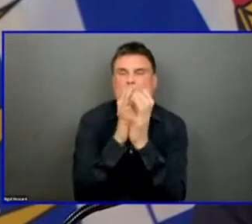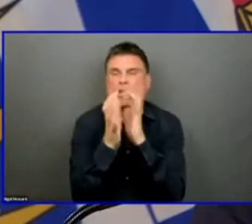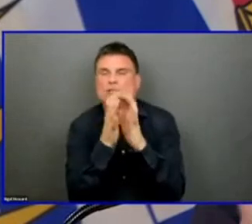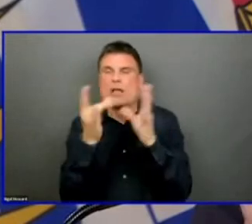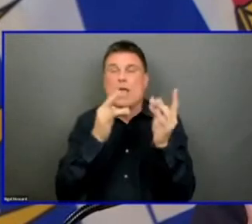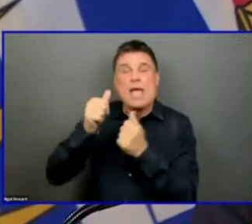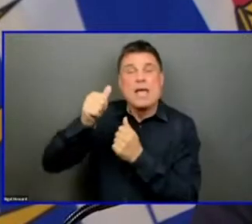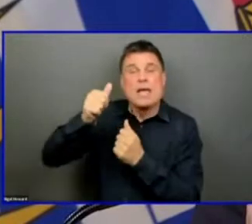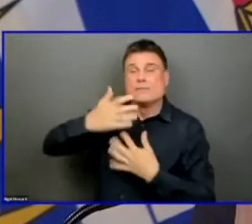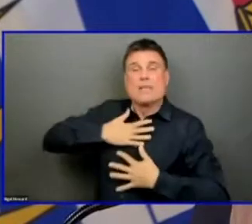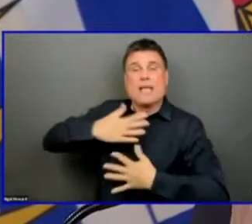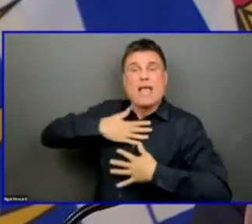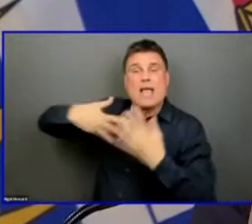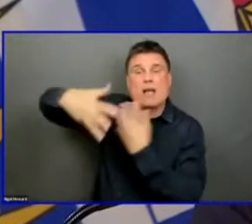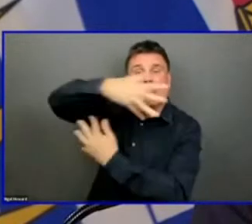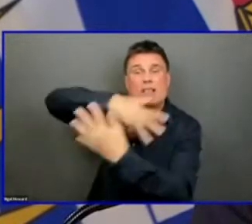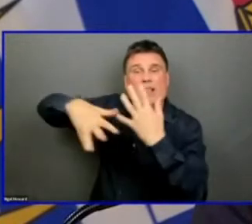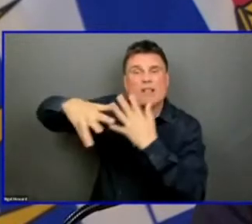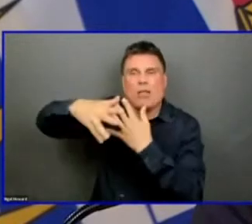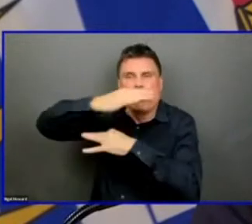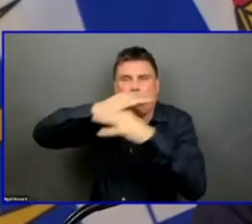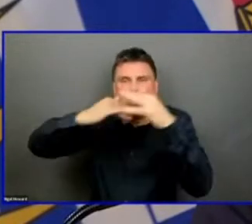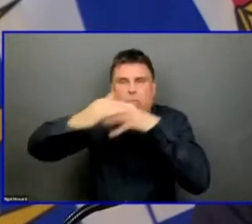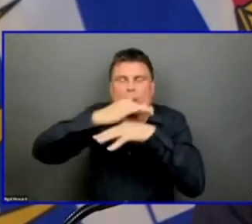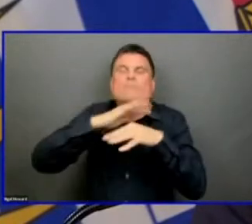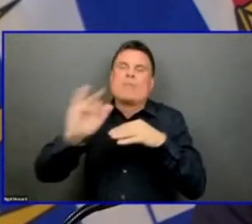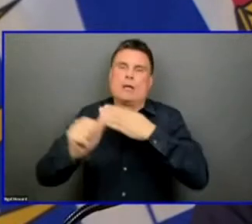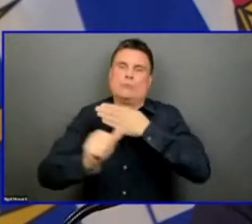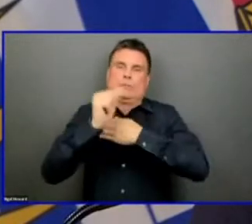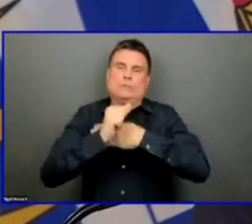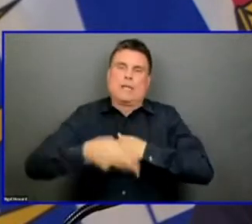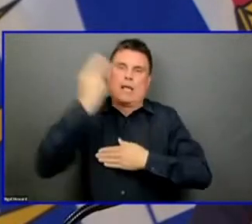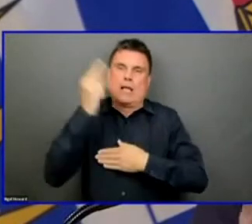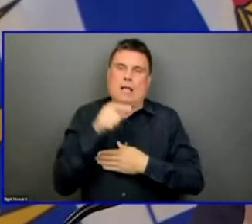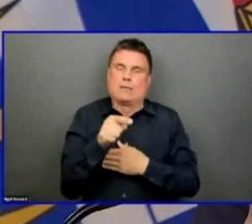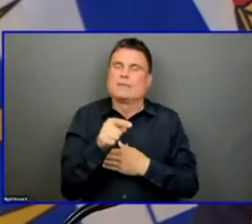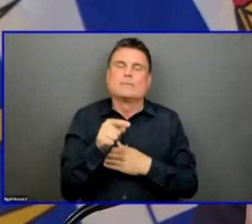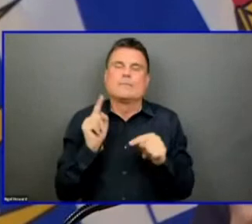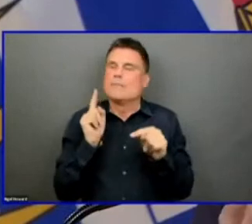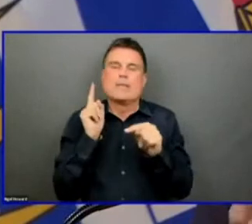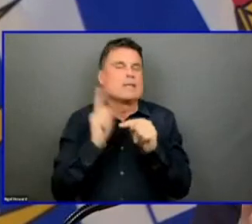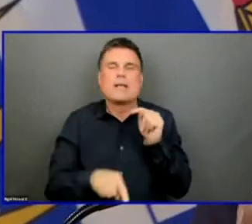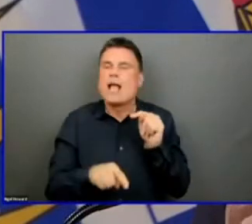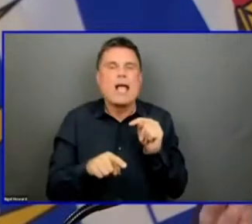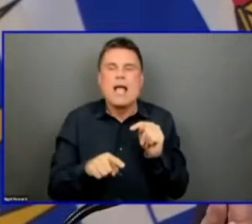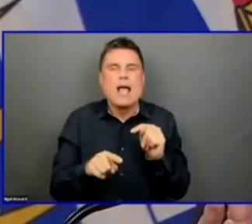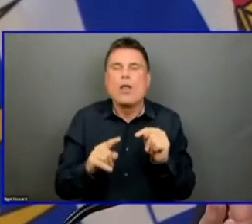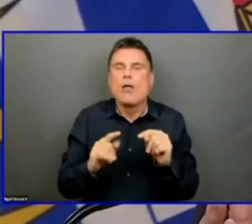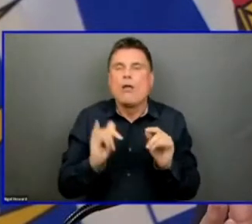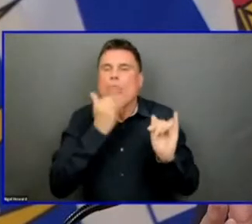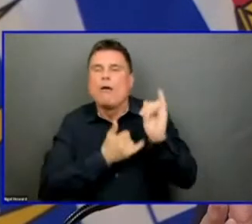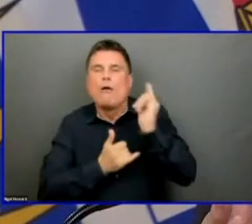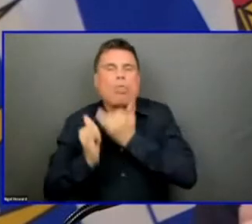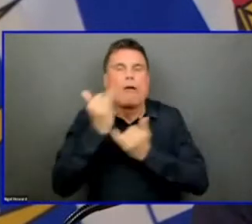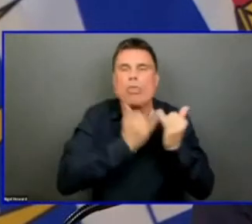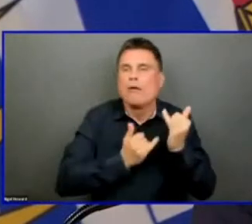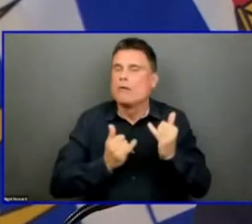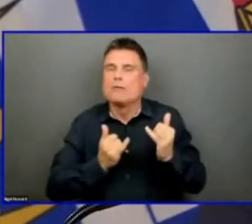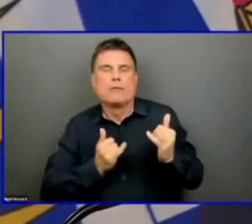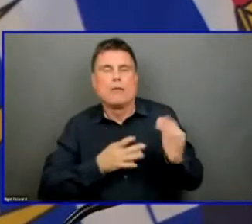error right now. So it means that it's more likely that you're going to transmit to more people in those situations. So